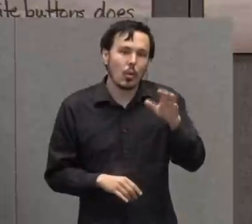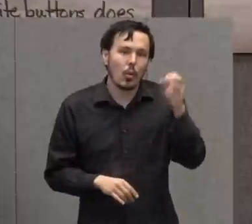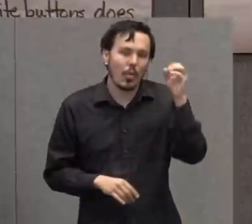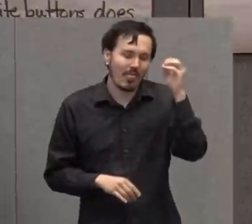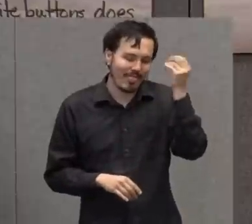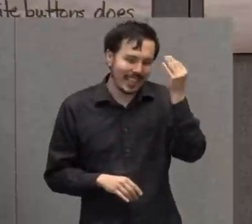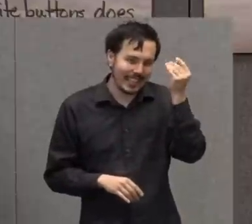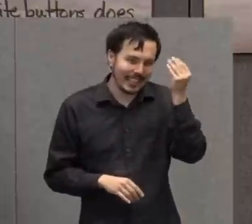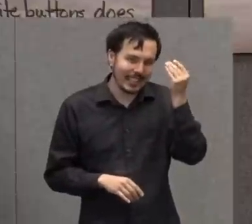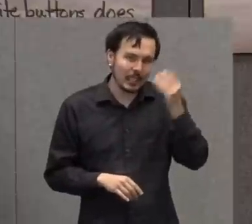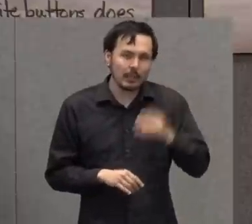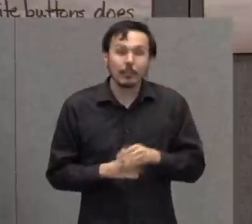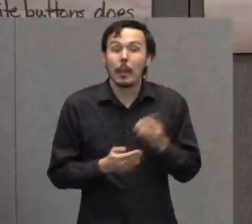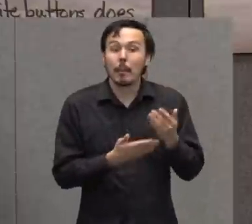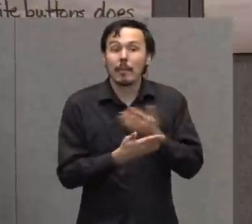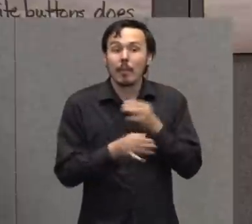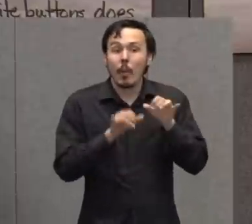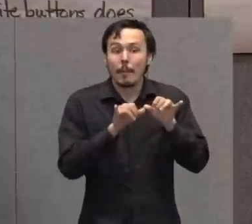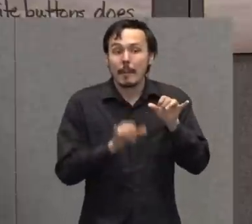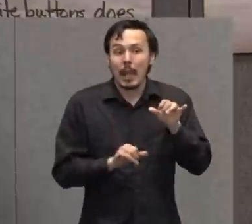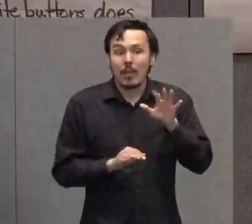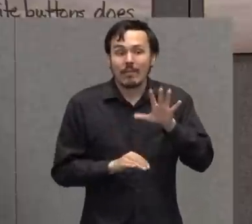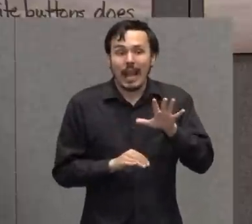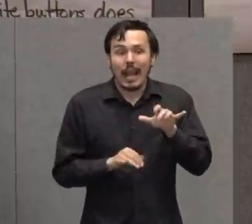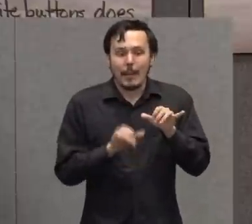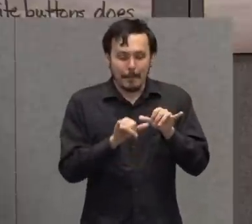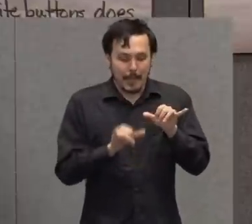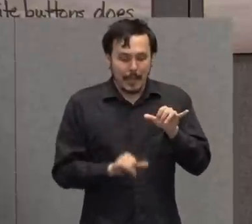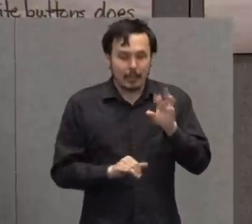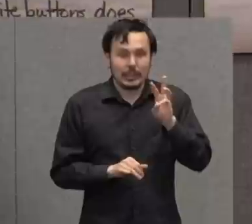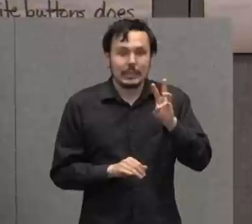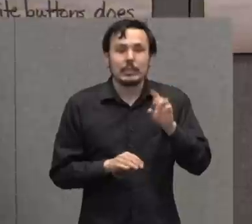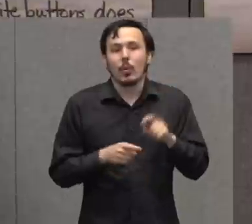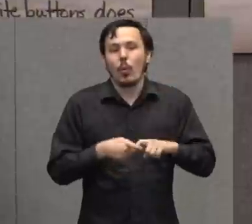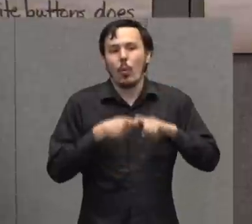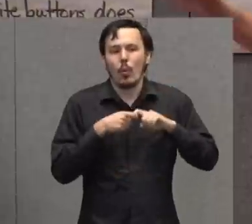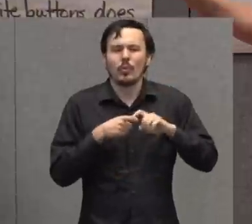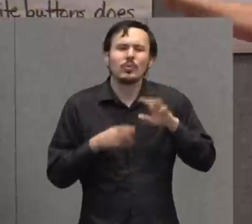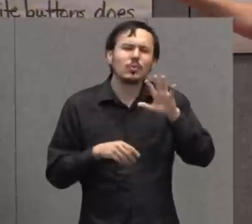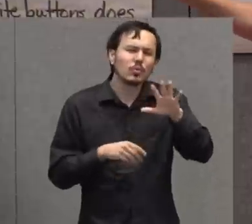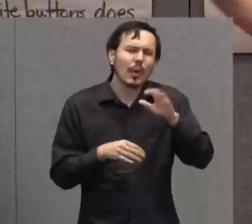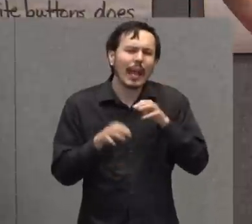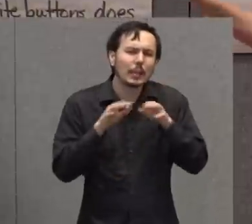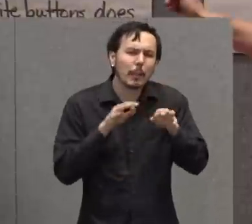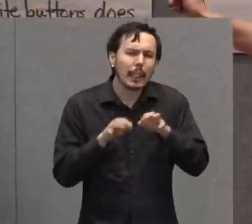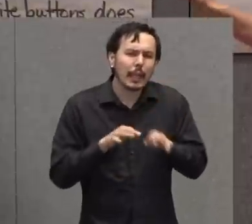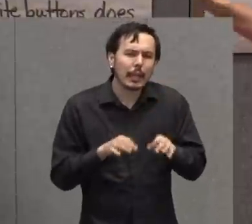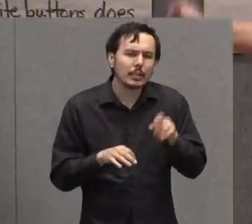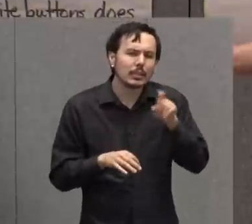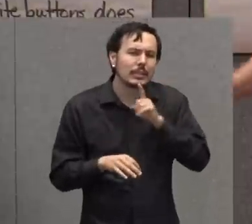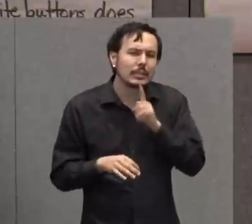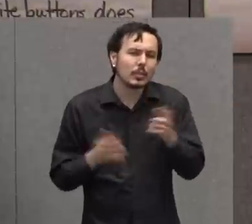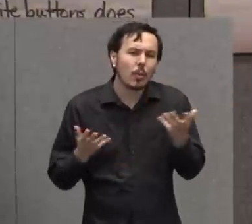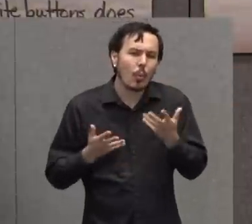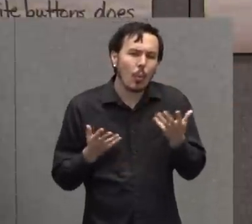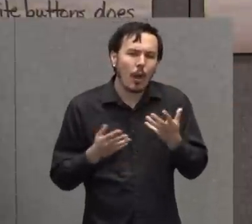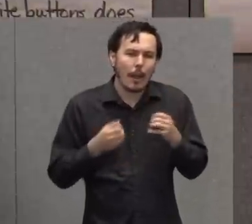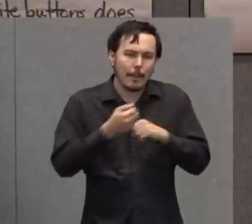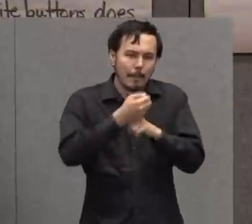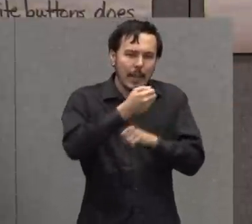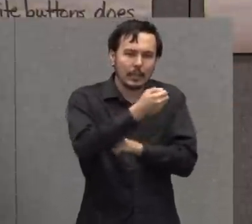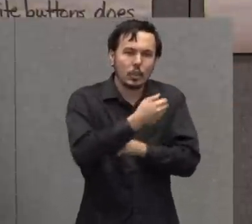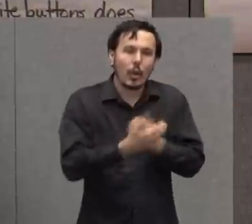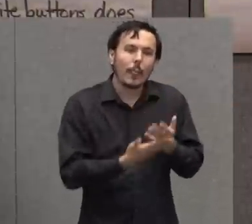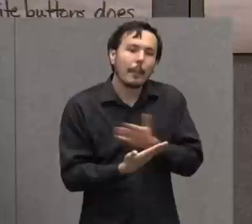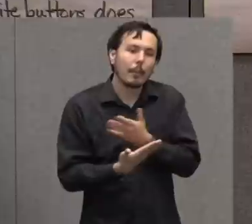pattern 5 or 6, what do you think our explanation should be based upon pattern 1, 2, 3, and 4?